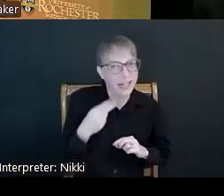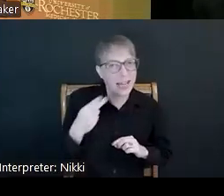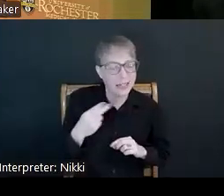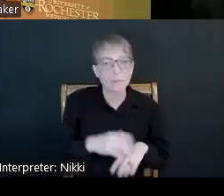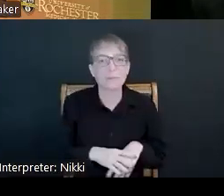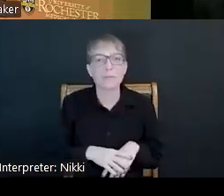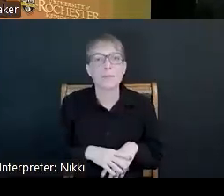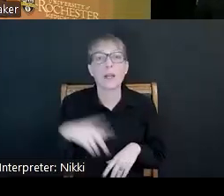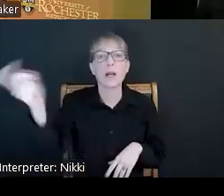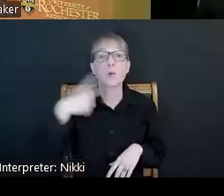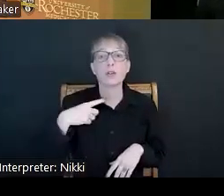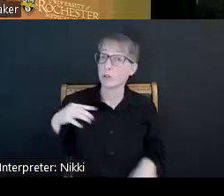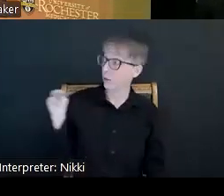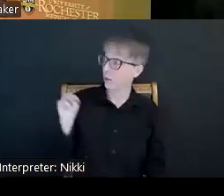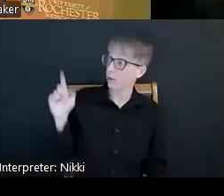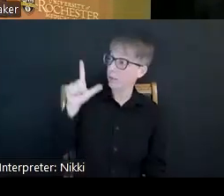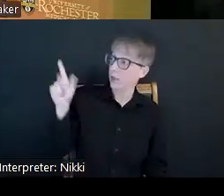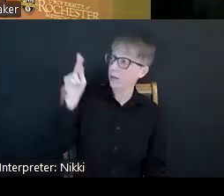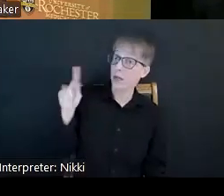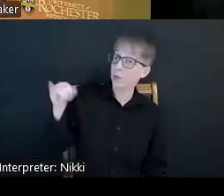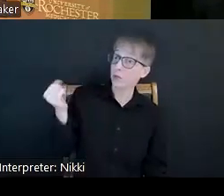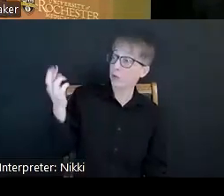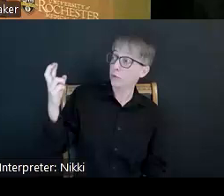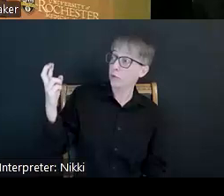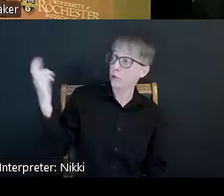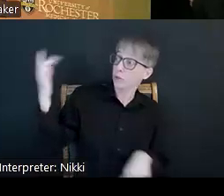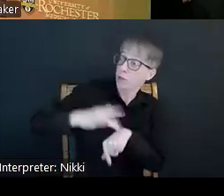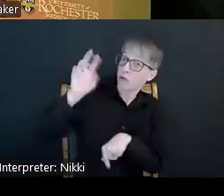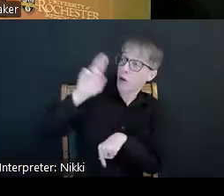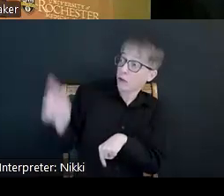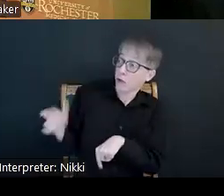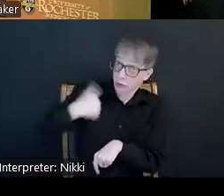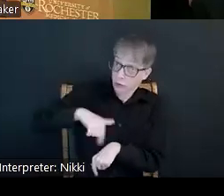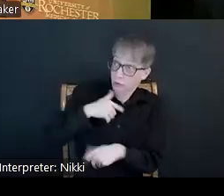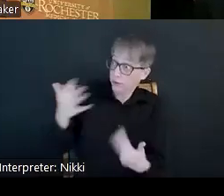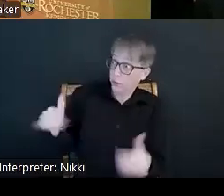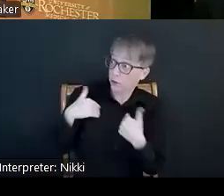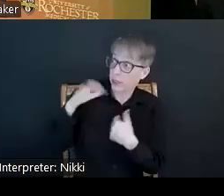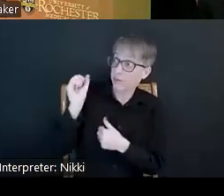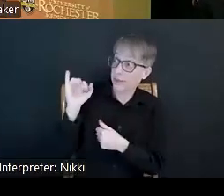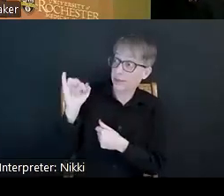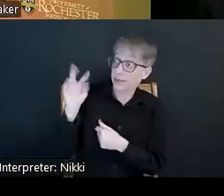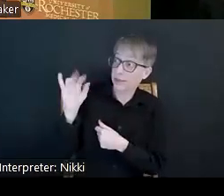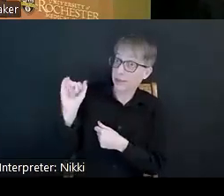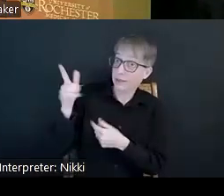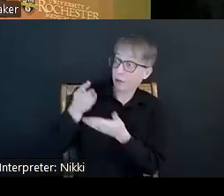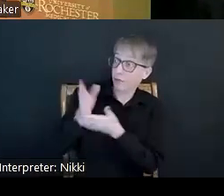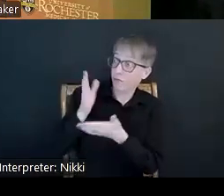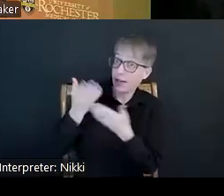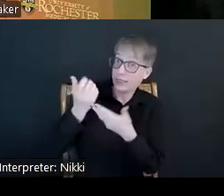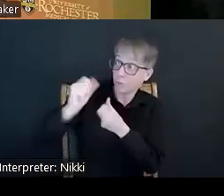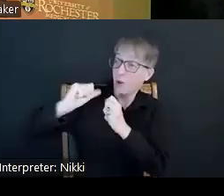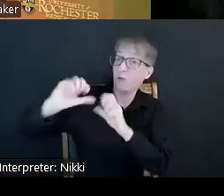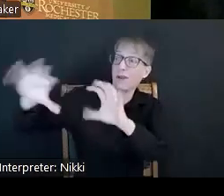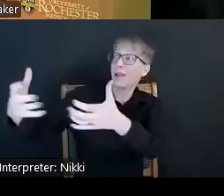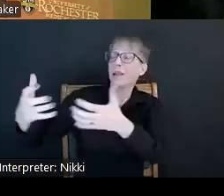King Jr. ever come to Rochester, or had we had a civil rights movement? My students and I met with elders in the community. We looked through old